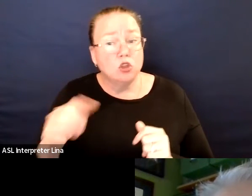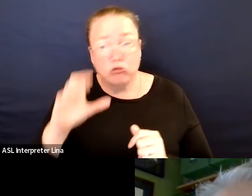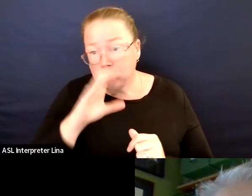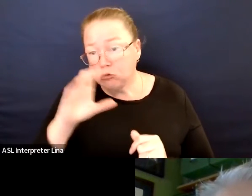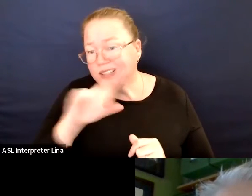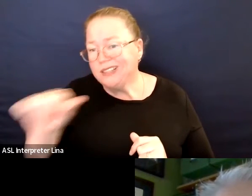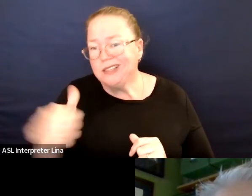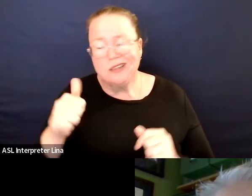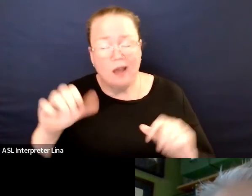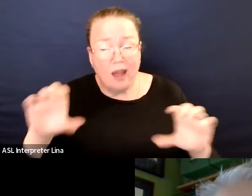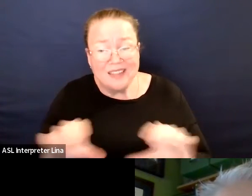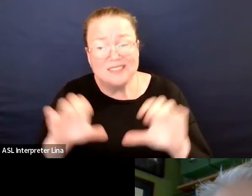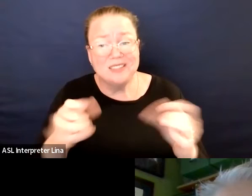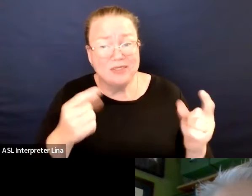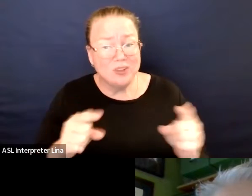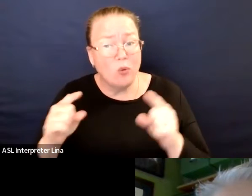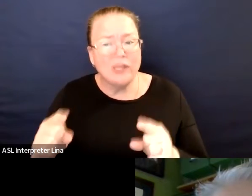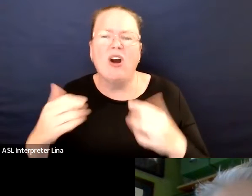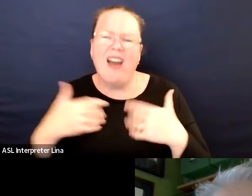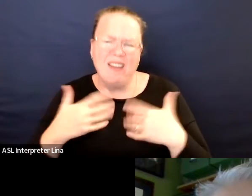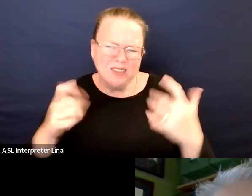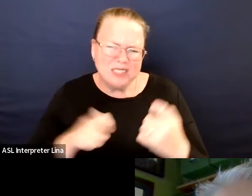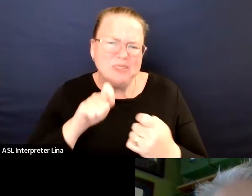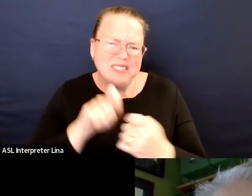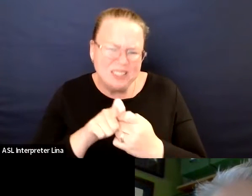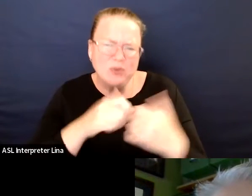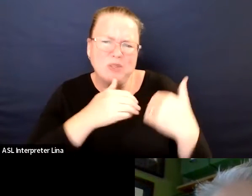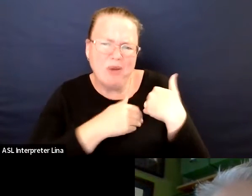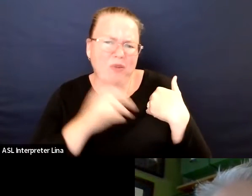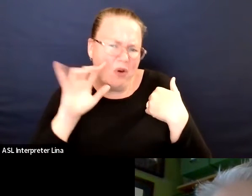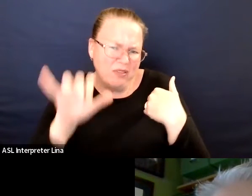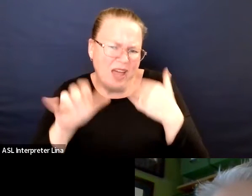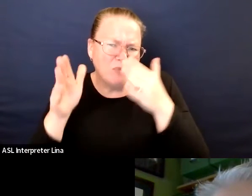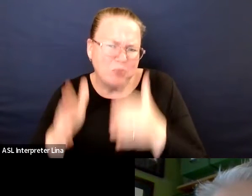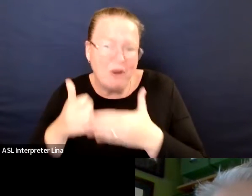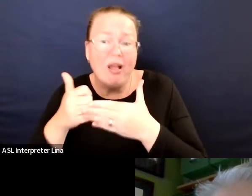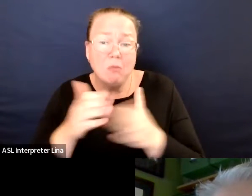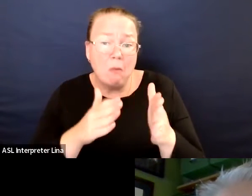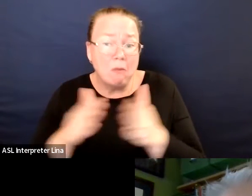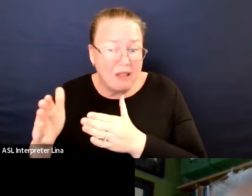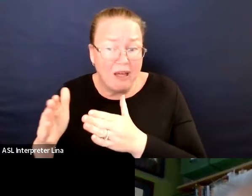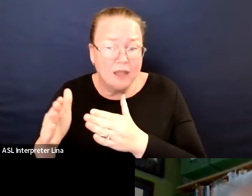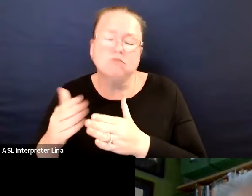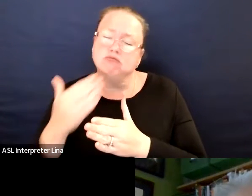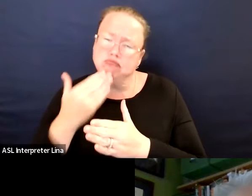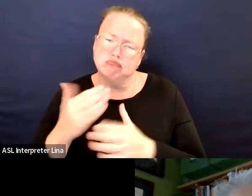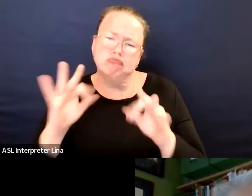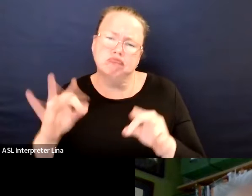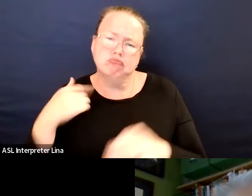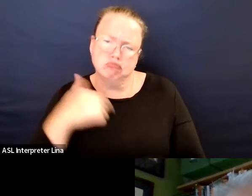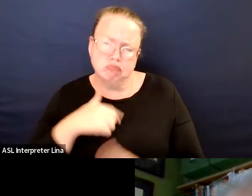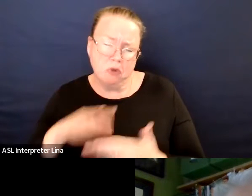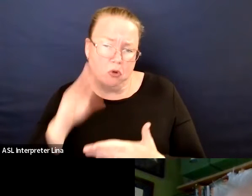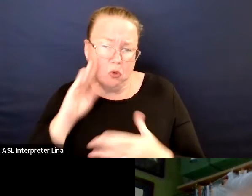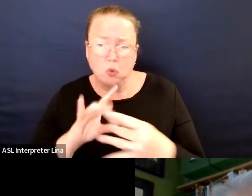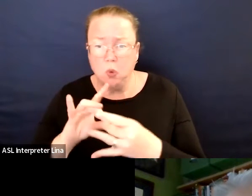kind of activities going around. Have a lot of specific tasks for that person. Helping them with planning is a great thing we found.